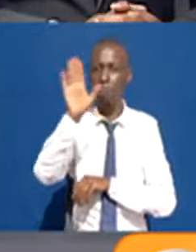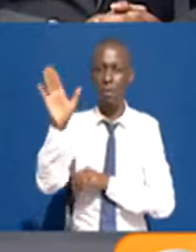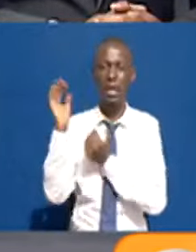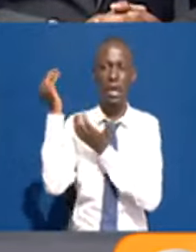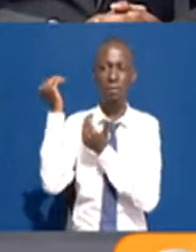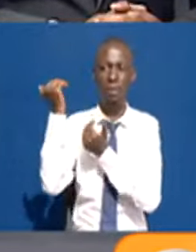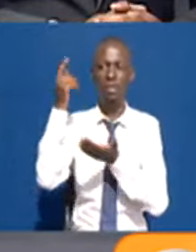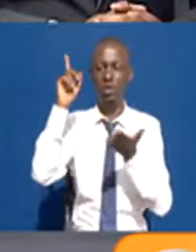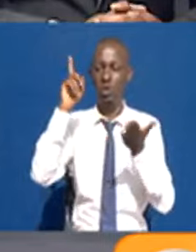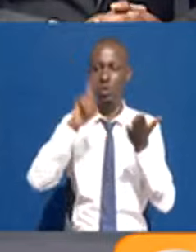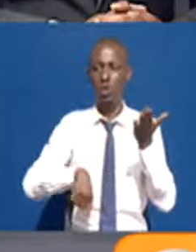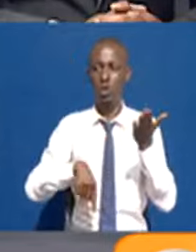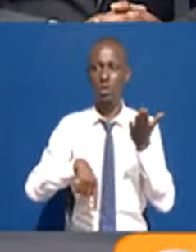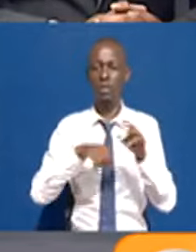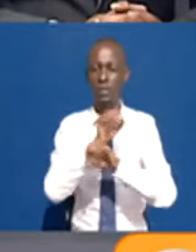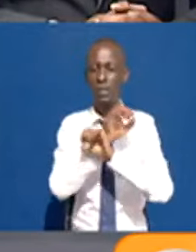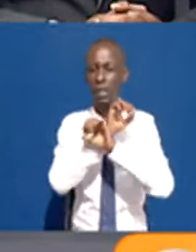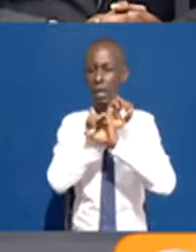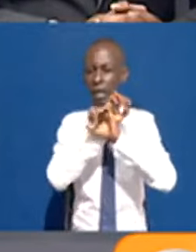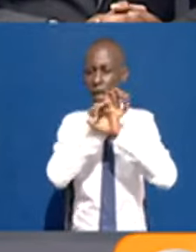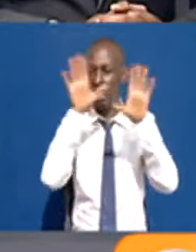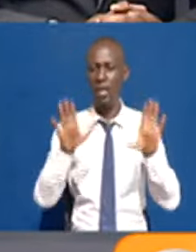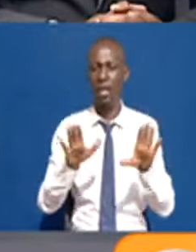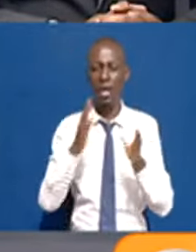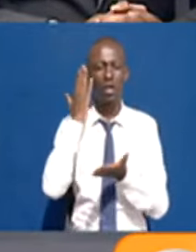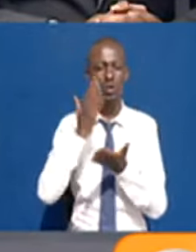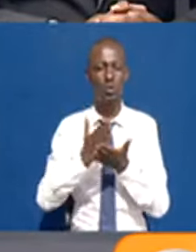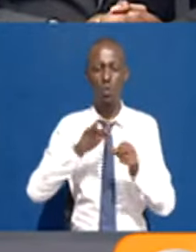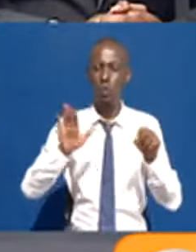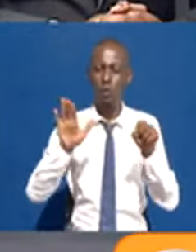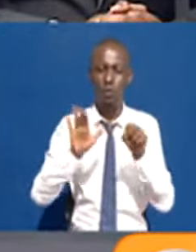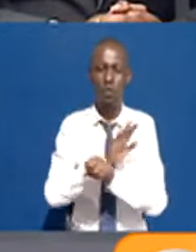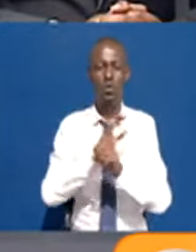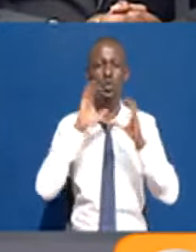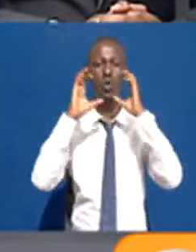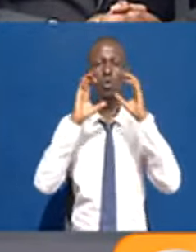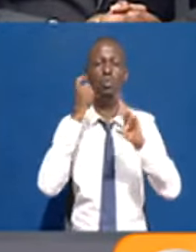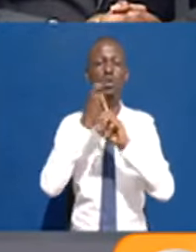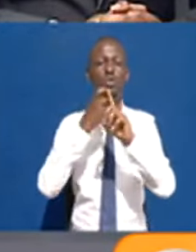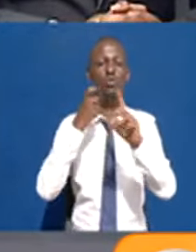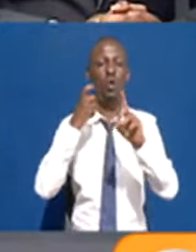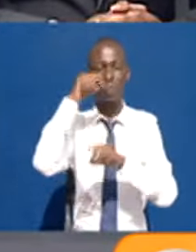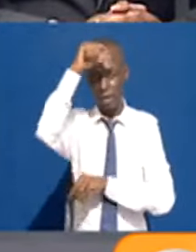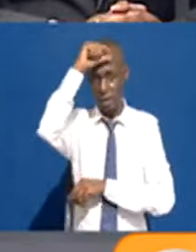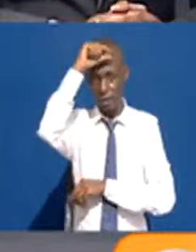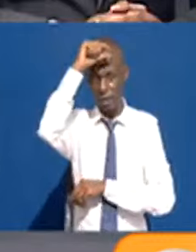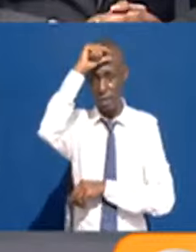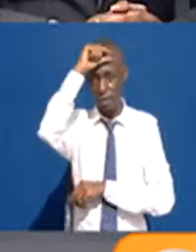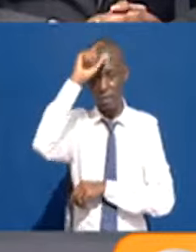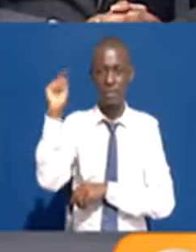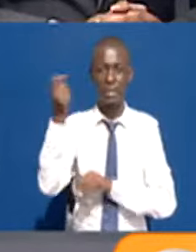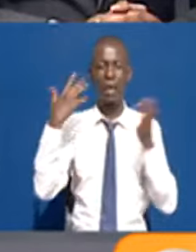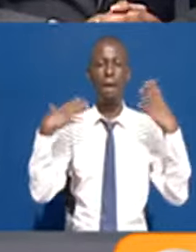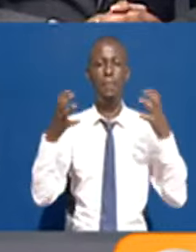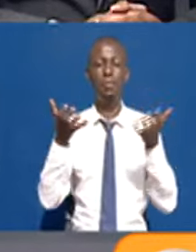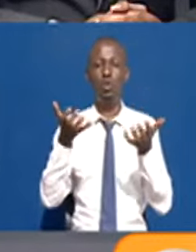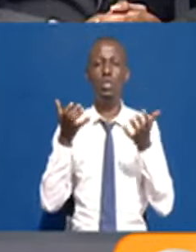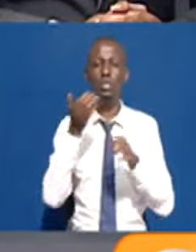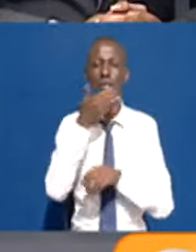is clear, coherent, and comprehensible communication from government. Kenyans deserve